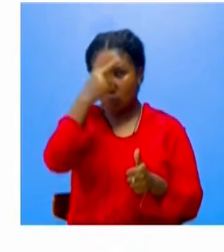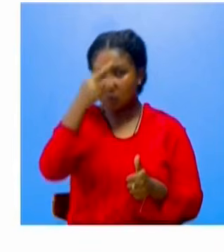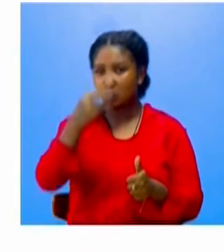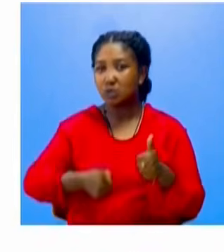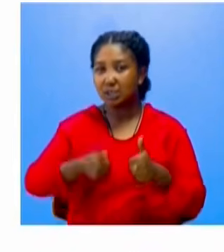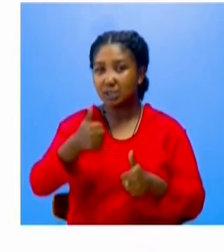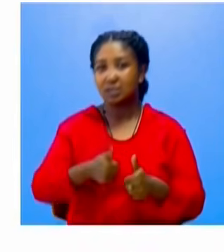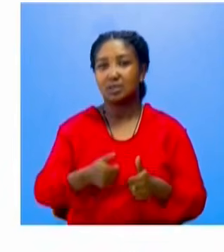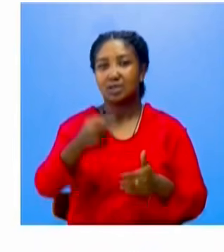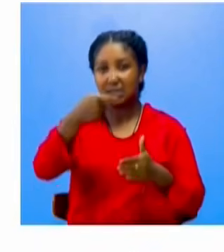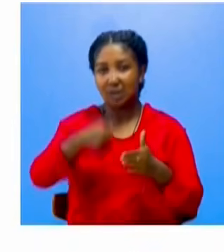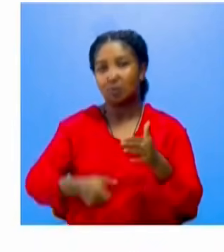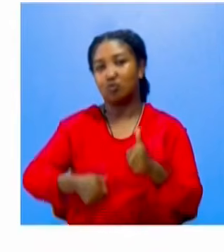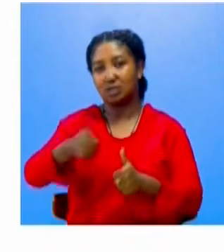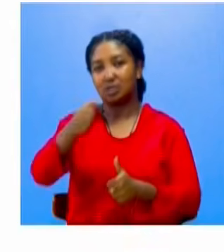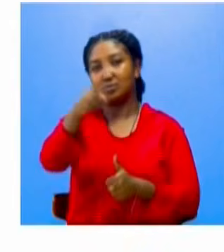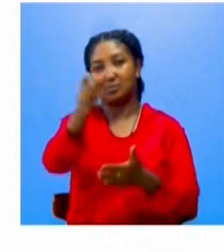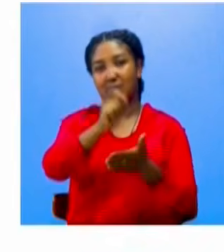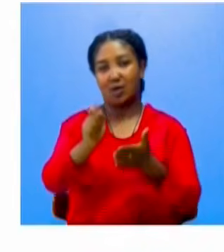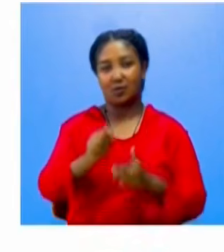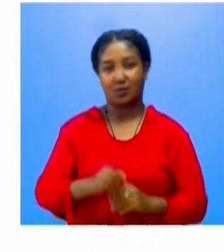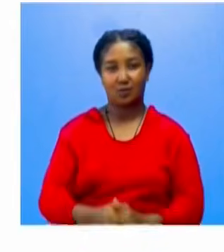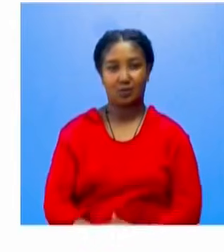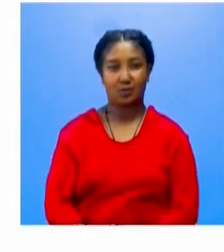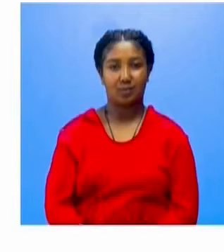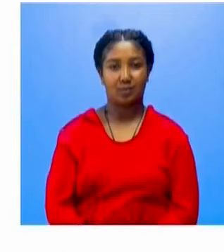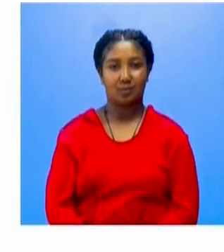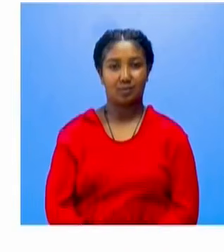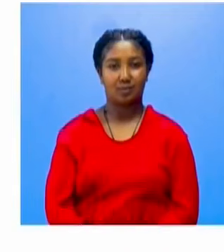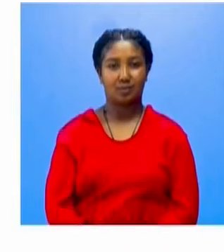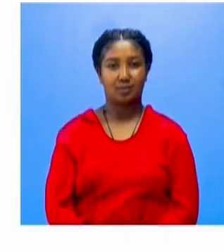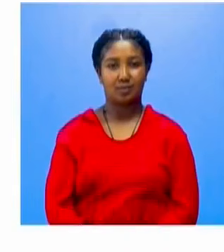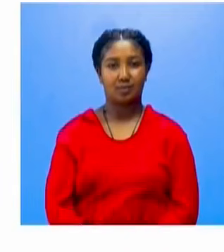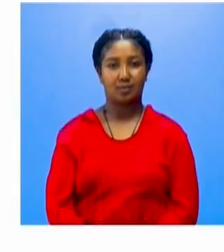and effect.